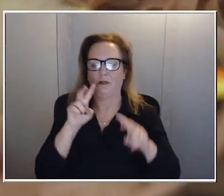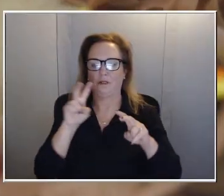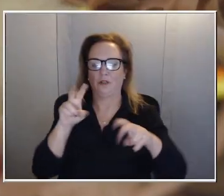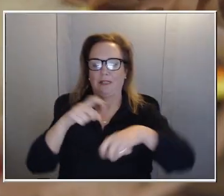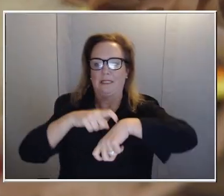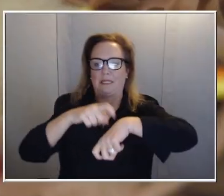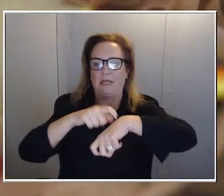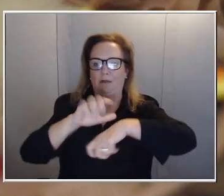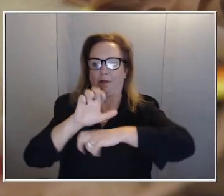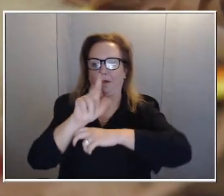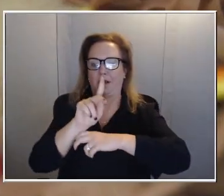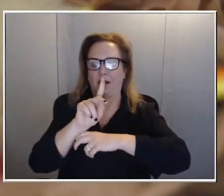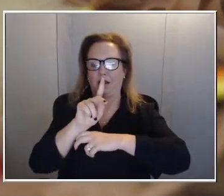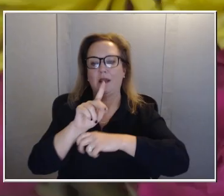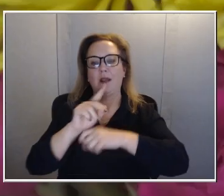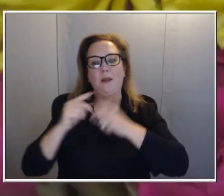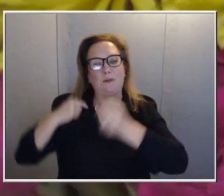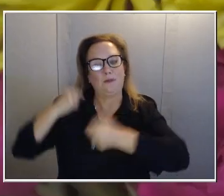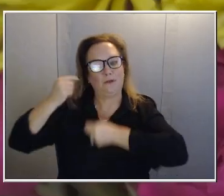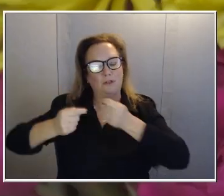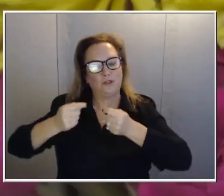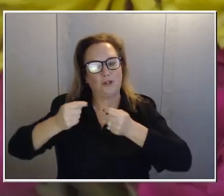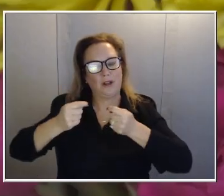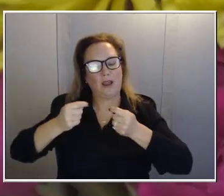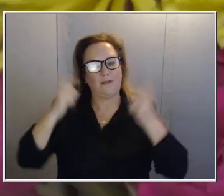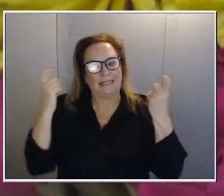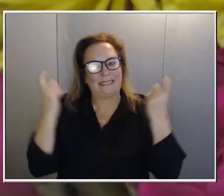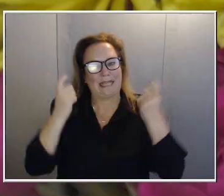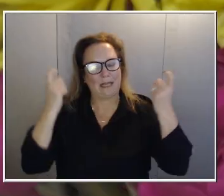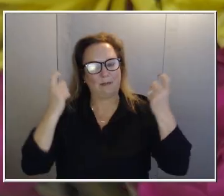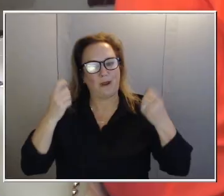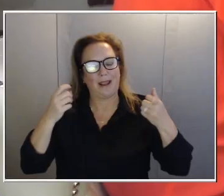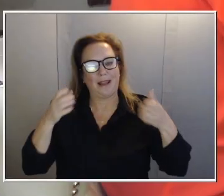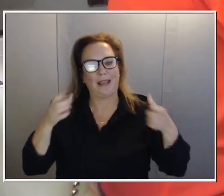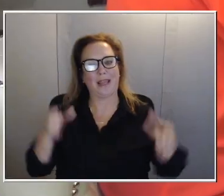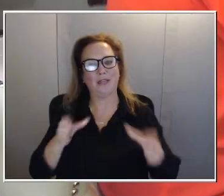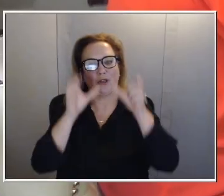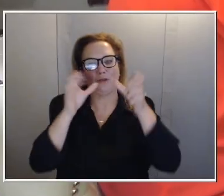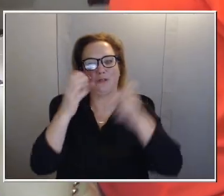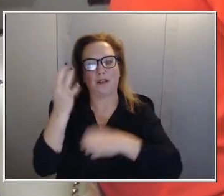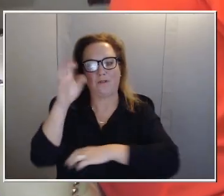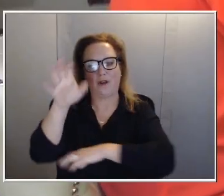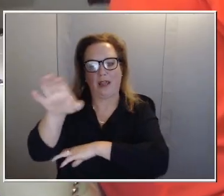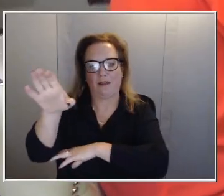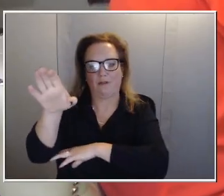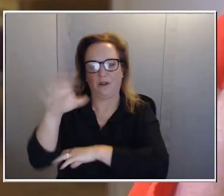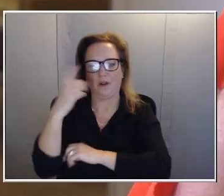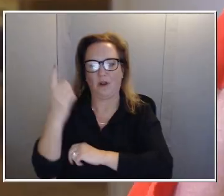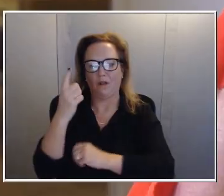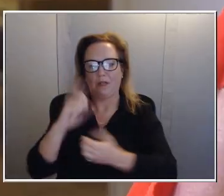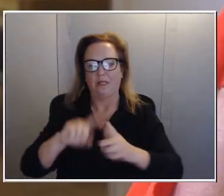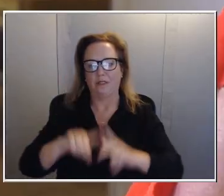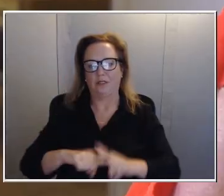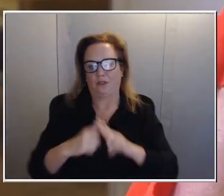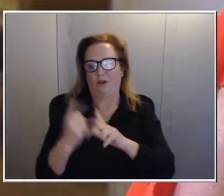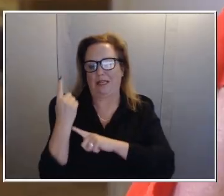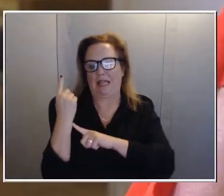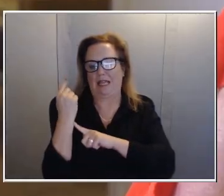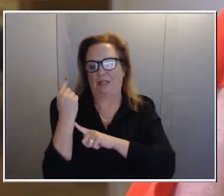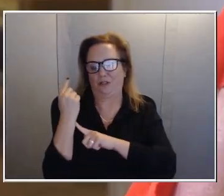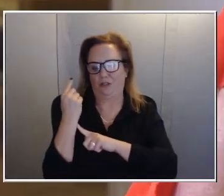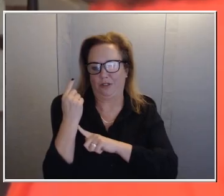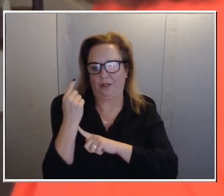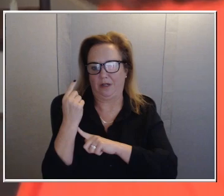But the tradition of toasting and celebrating anytime they are together on a Friday afternoon only began last year after